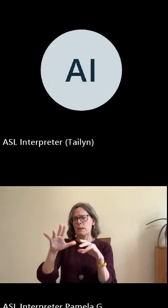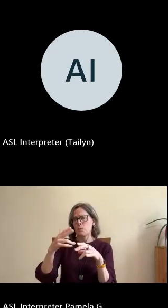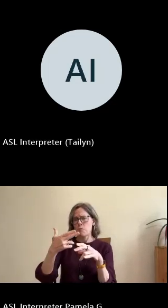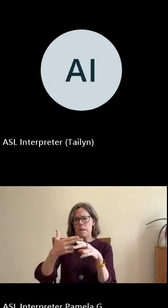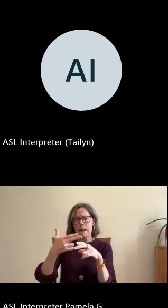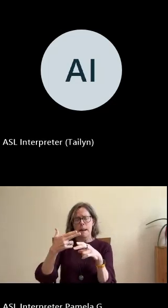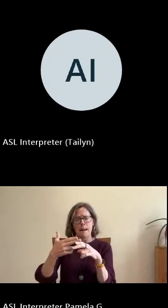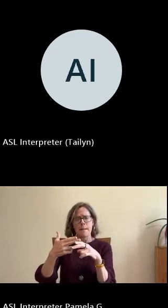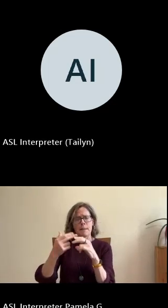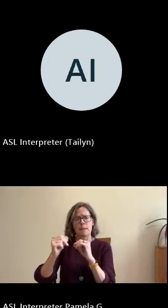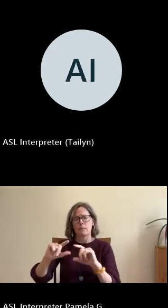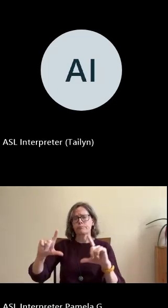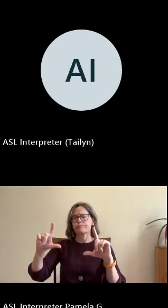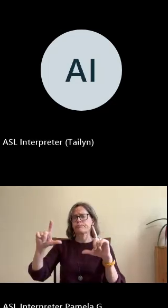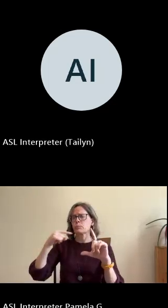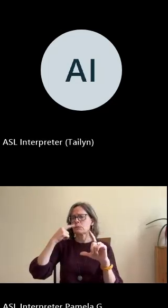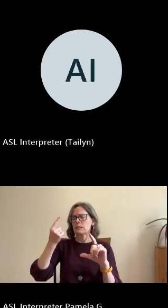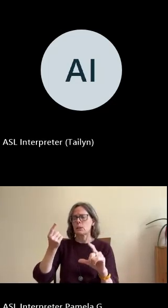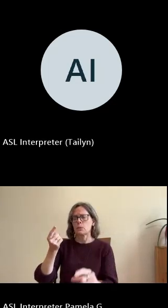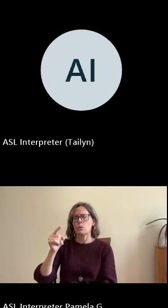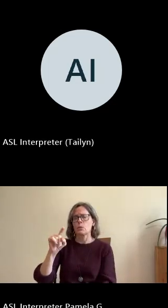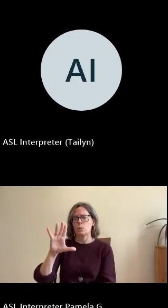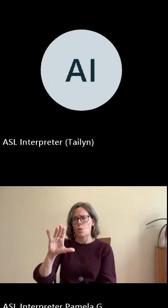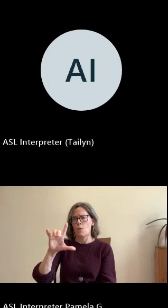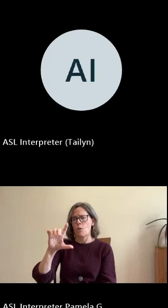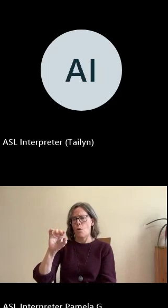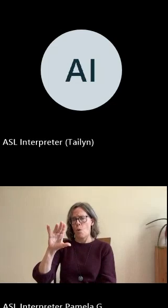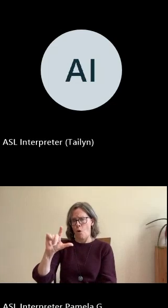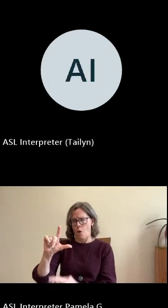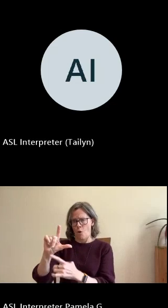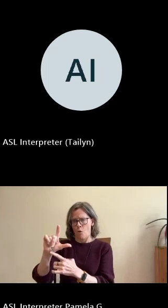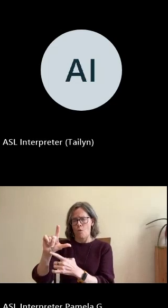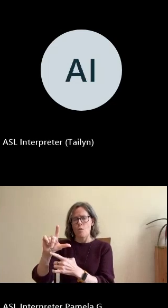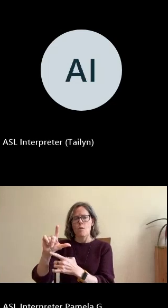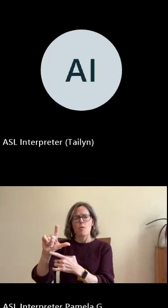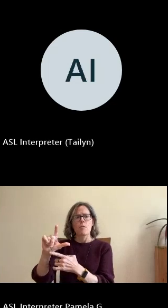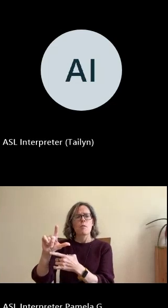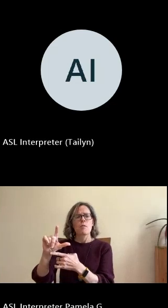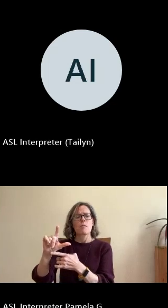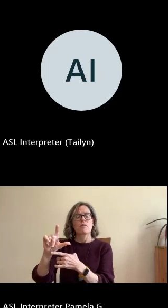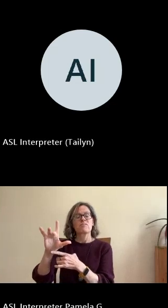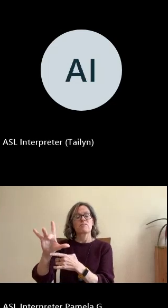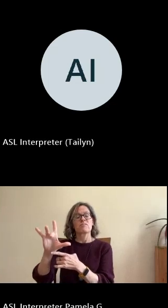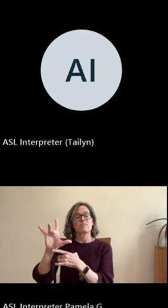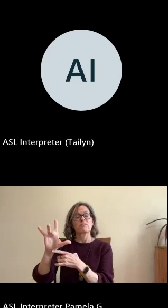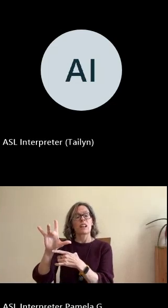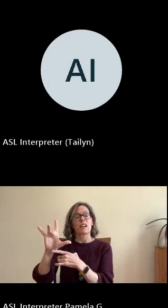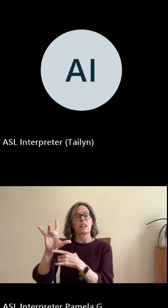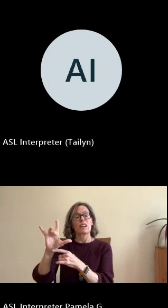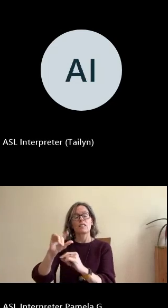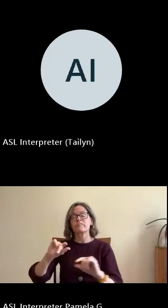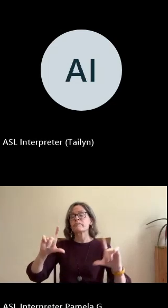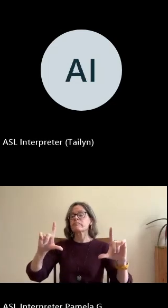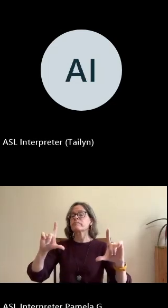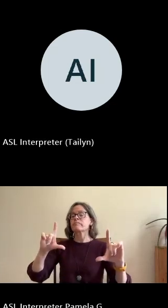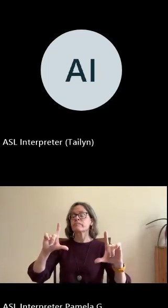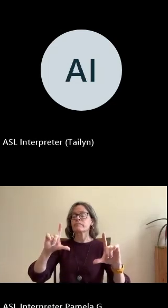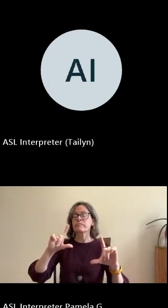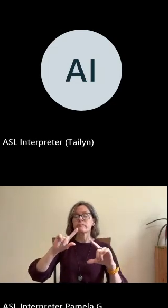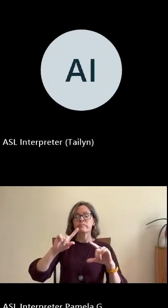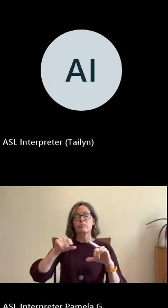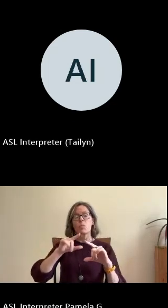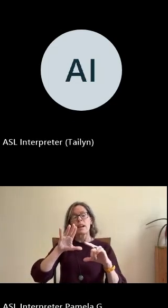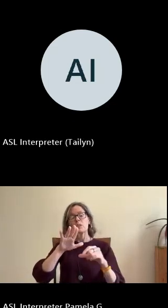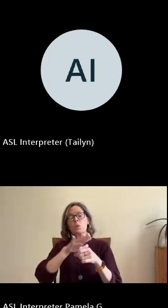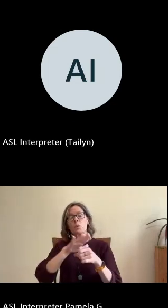you right here what your local is. And then you can click on that and see, you know, when your local meetings are. If you